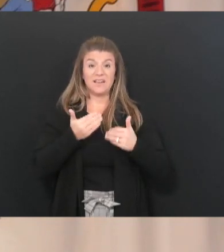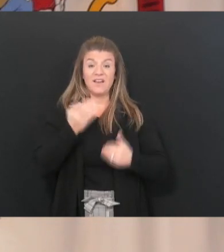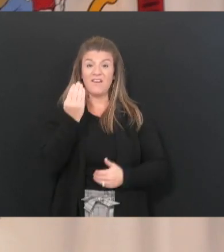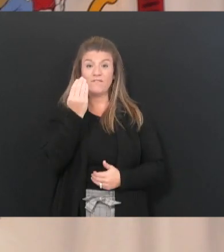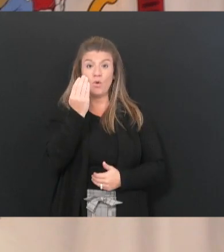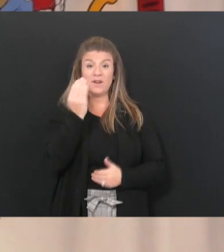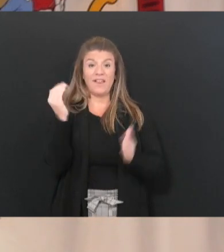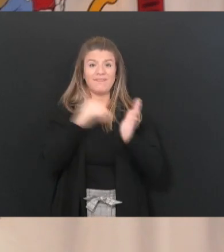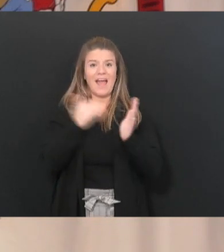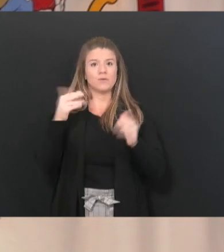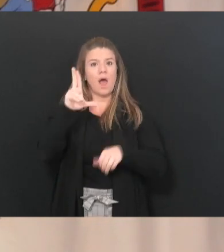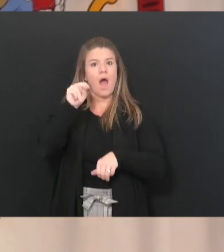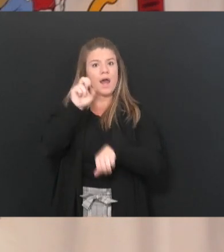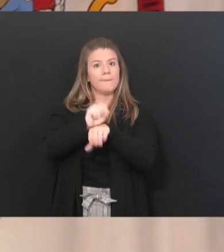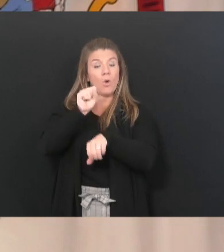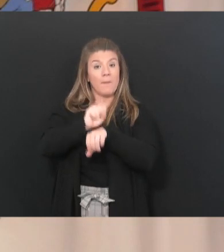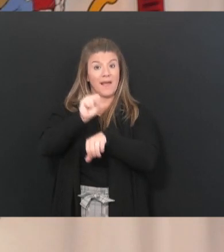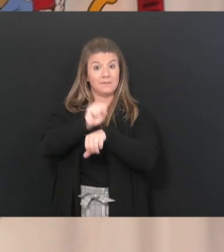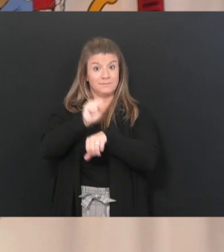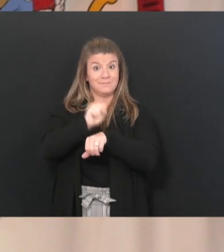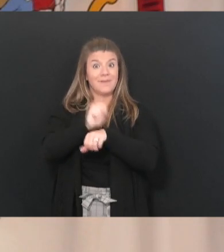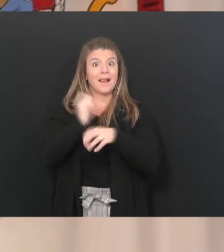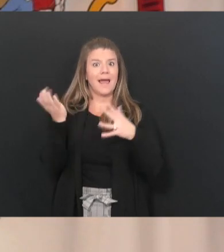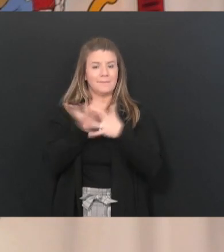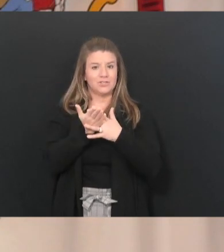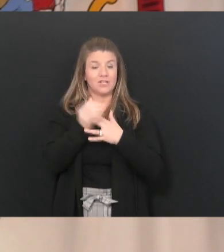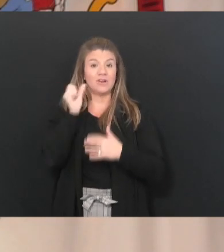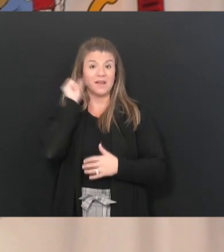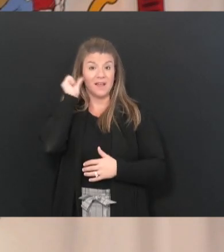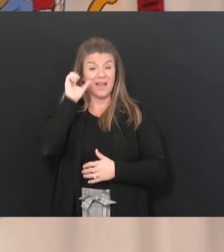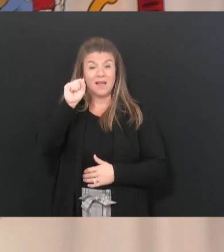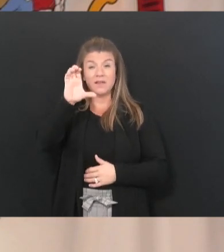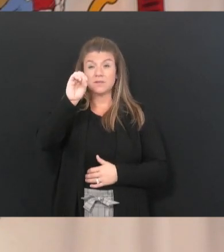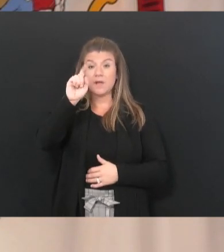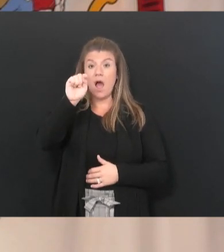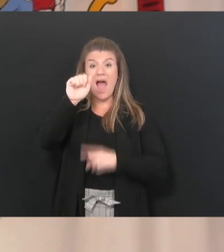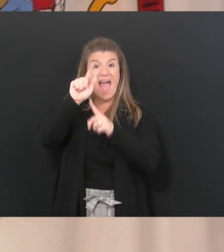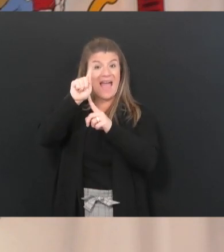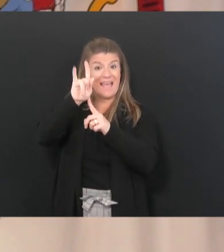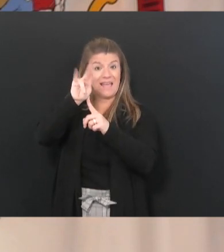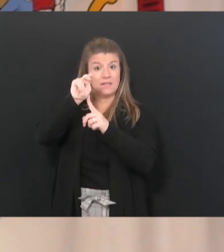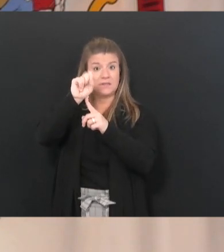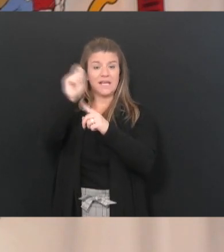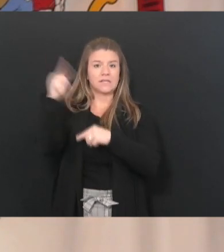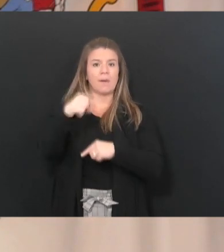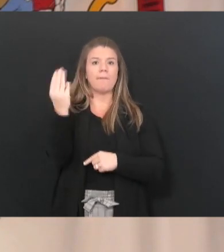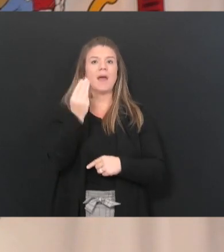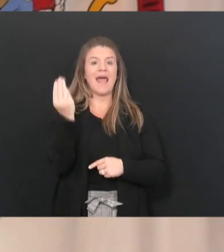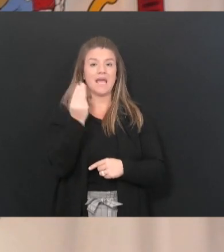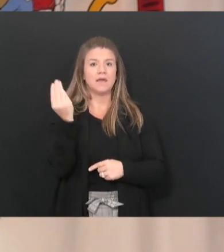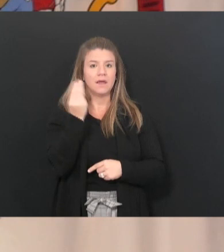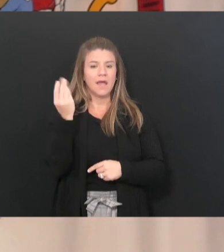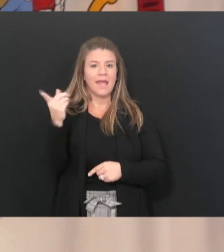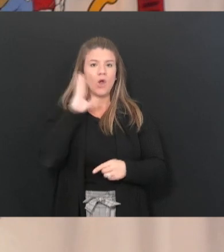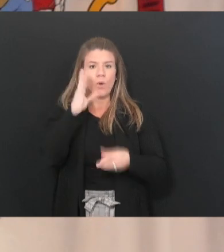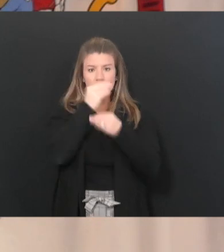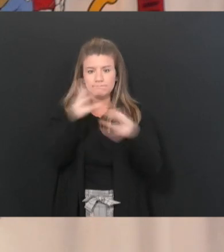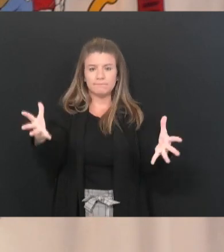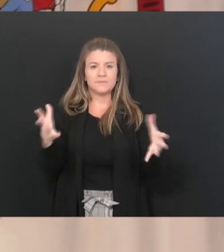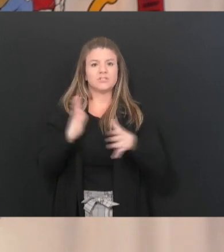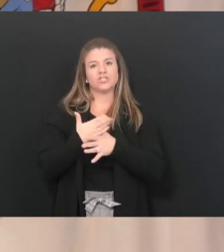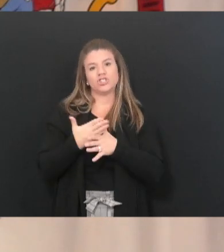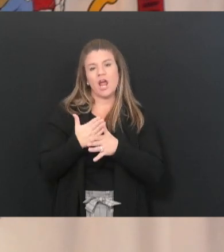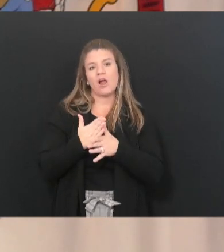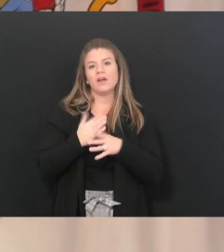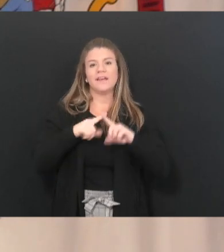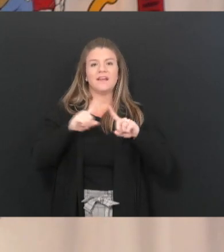unemployment claims yesterday, and Scott Atkins is going to be with us on Monday to give us some more